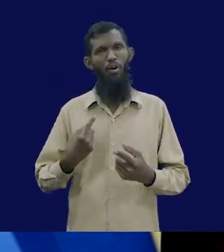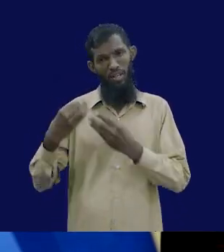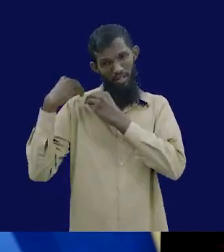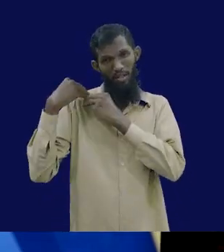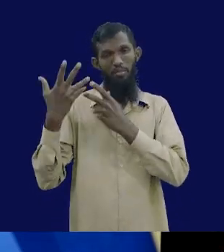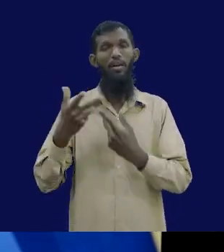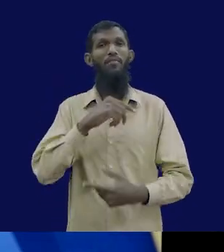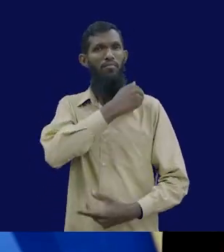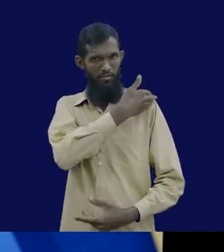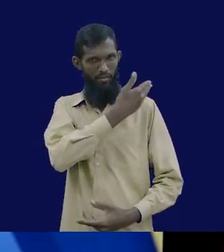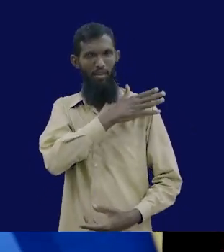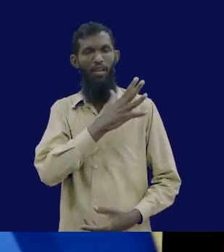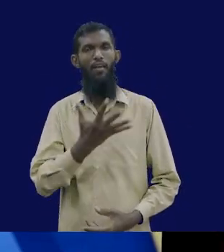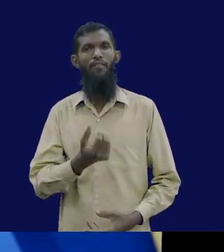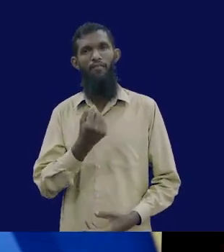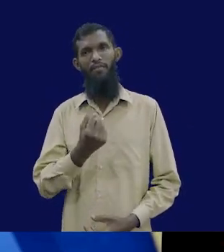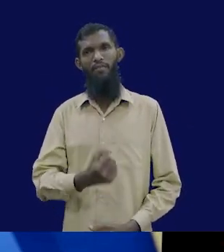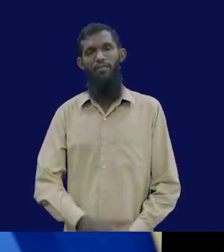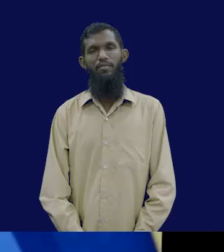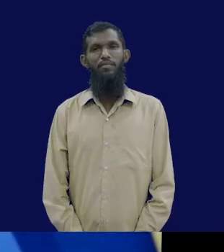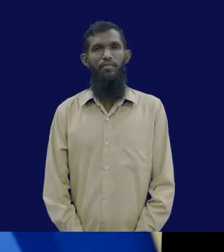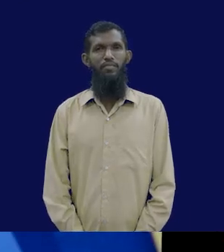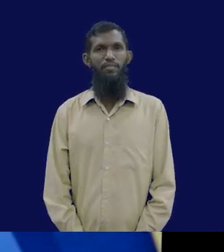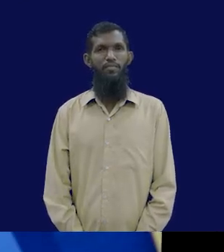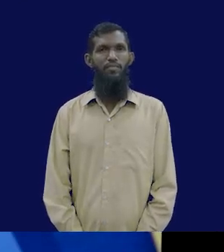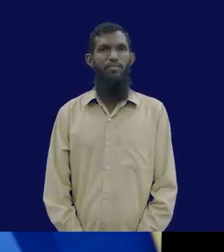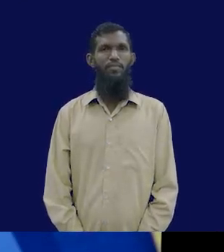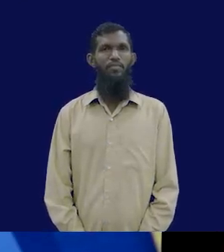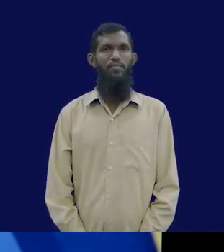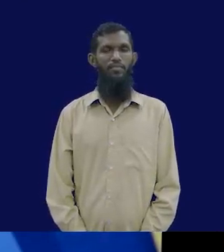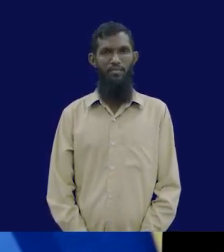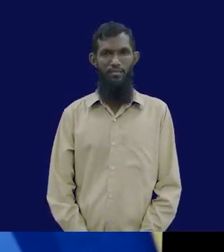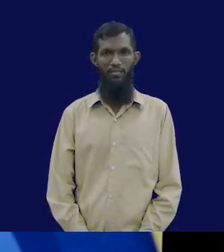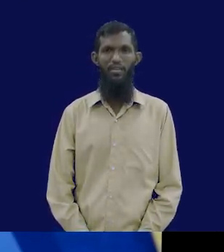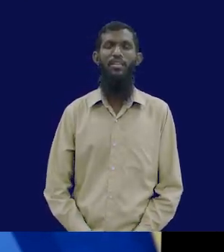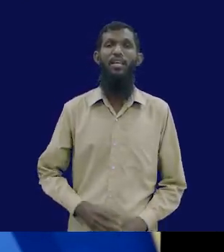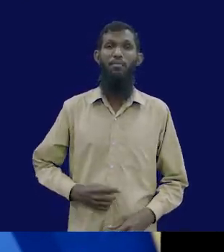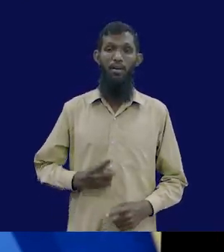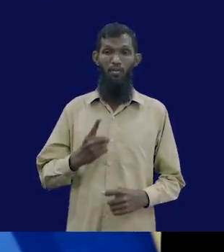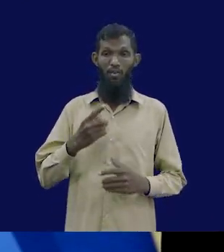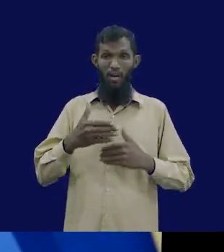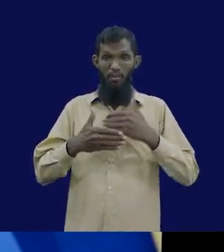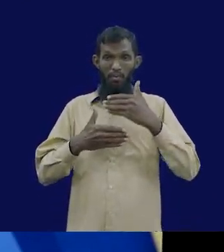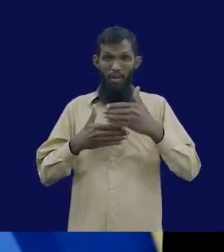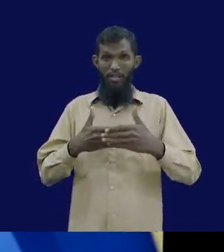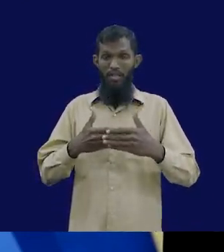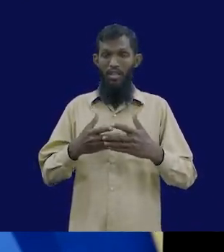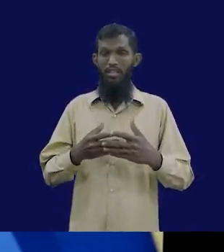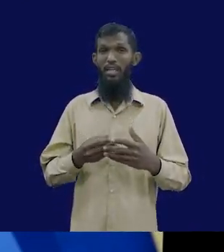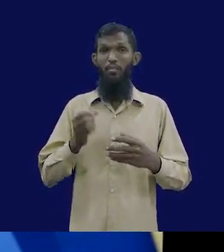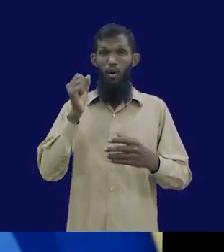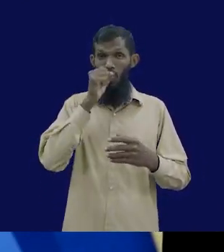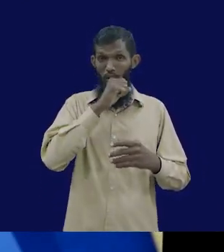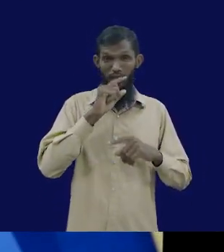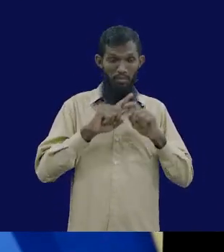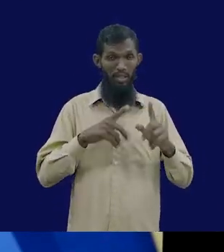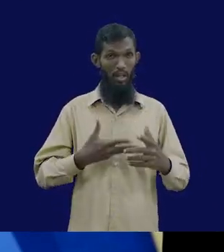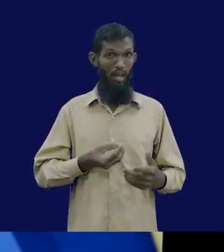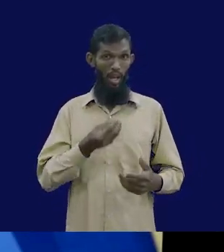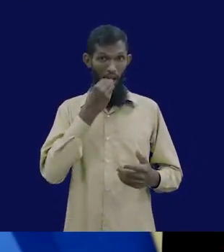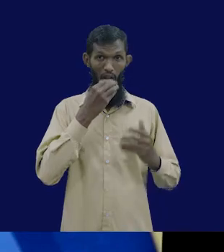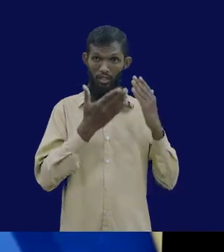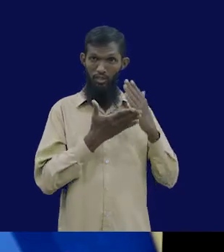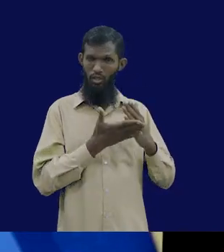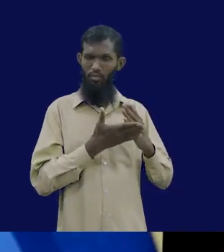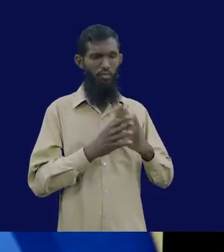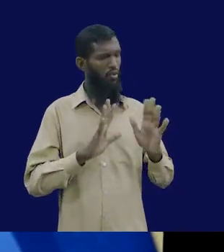forgiveness, and spiritual growth. Fasting during the month of Ramadan is not merely abstaining from food or drinks,